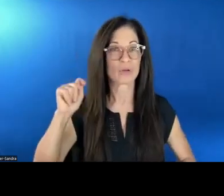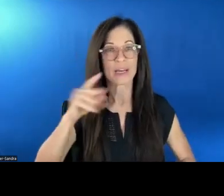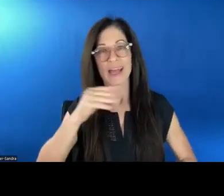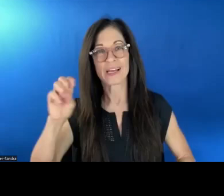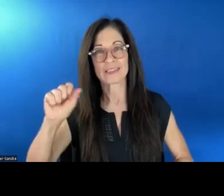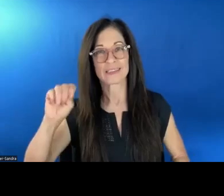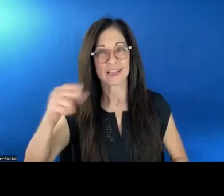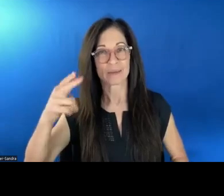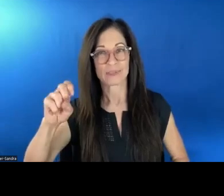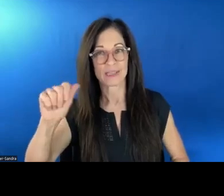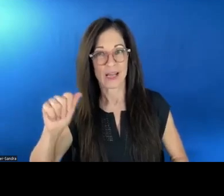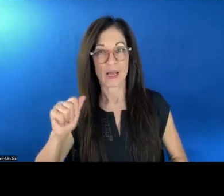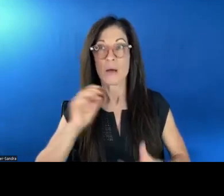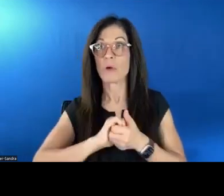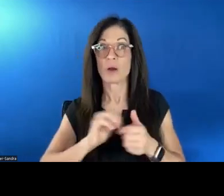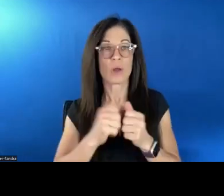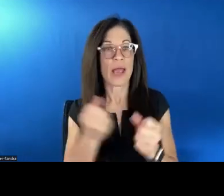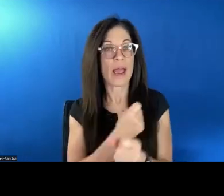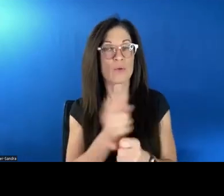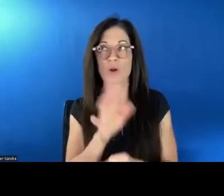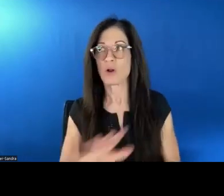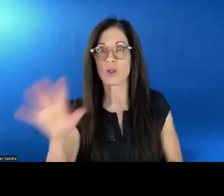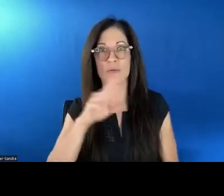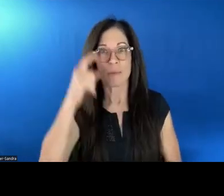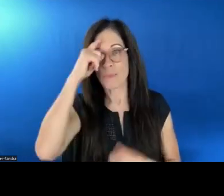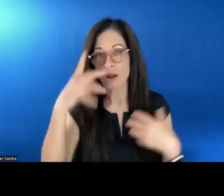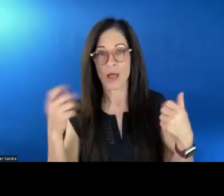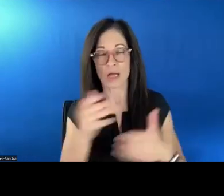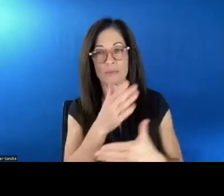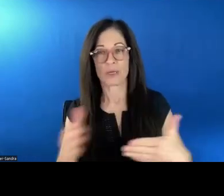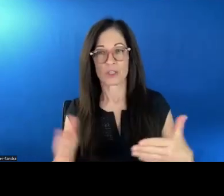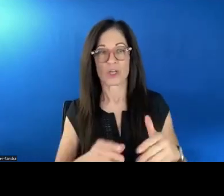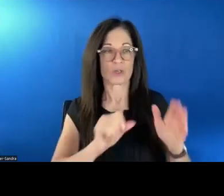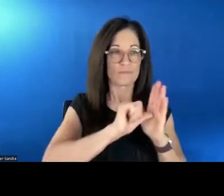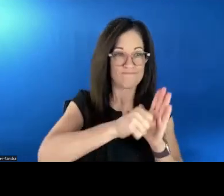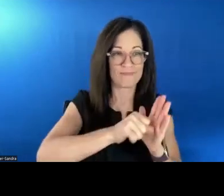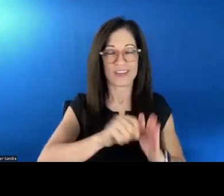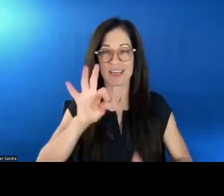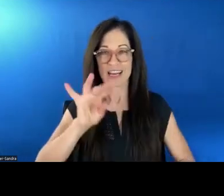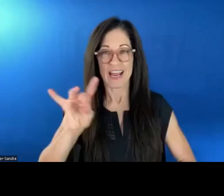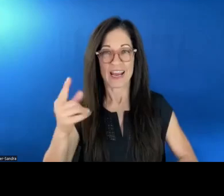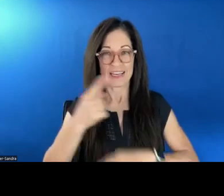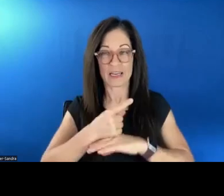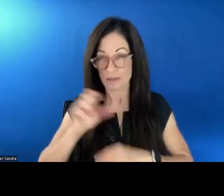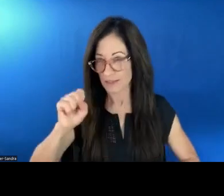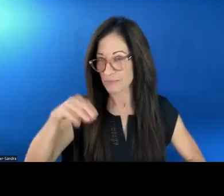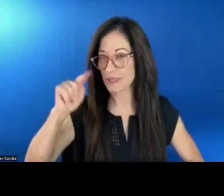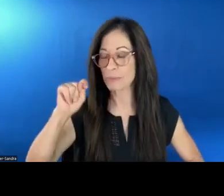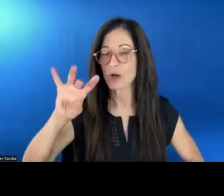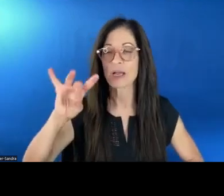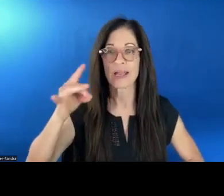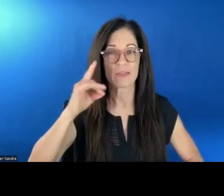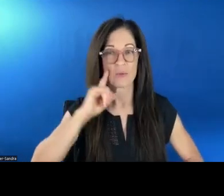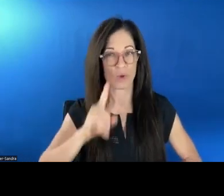with everyone across the mental health spectrum to mark 9/8 Day. So that is September 8th. And we are going to call